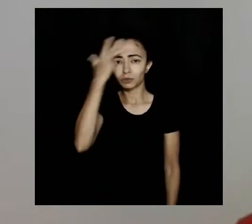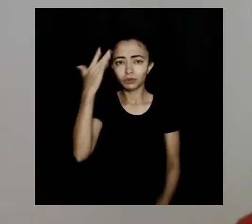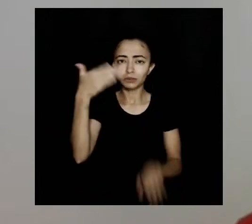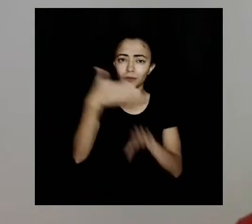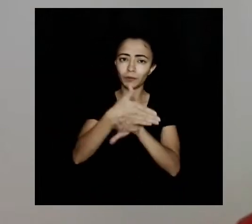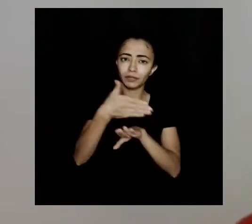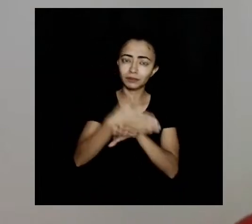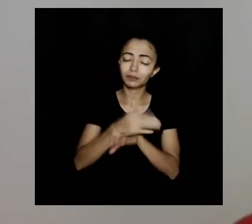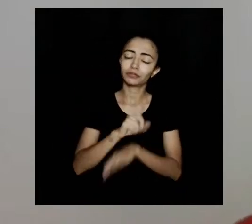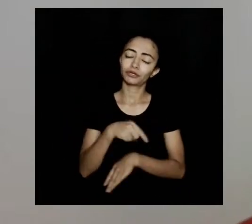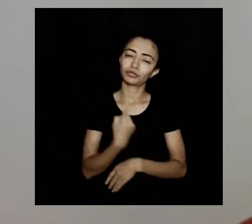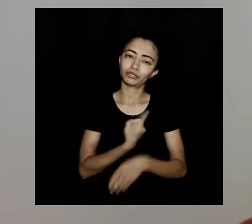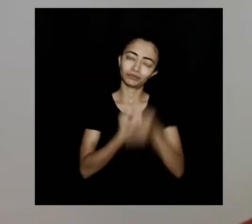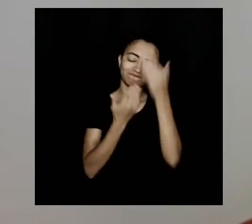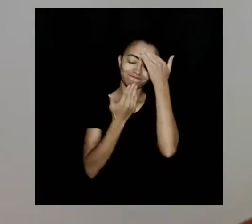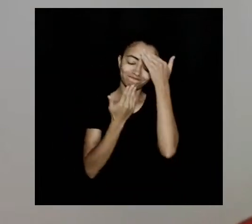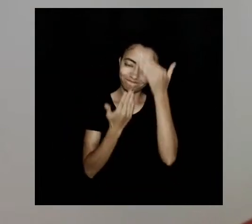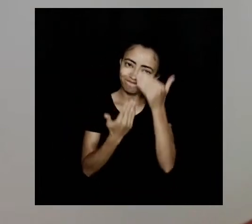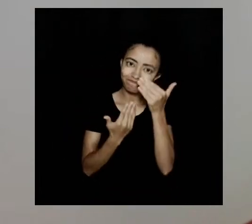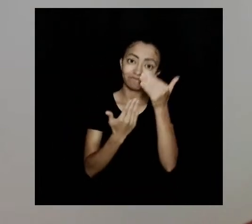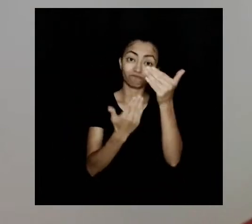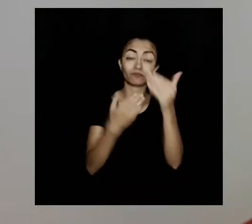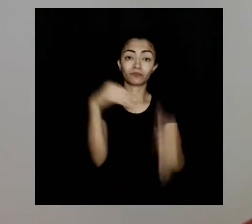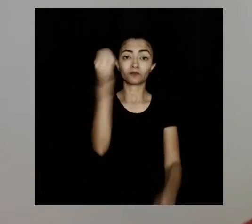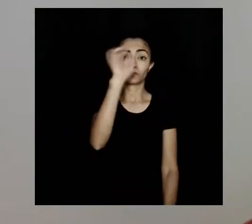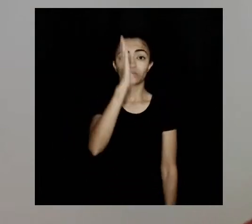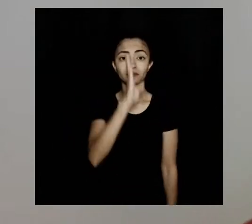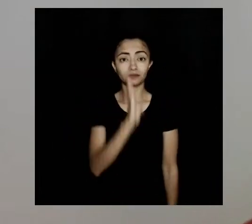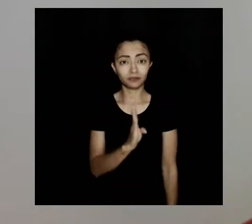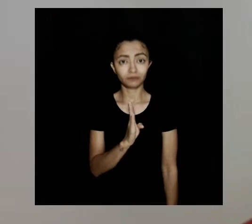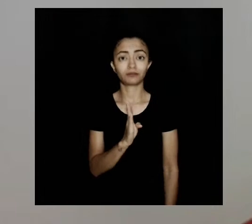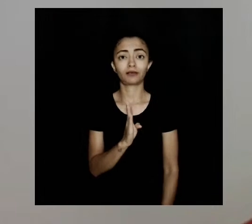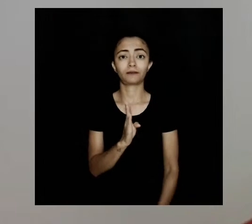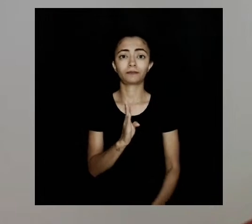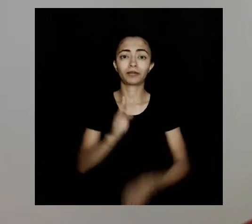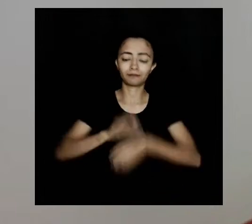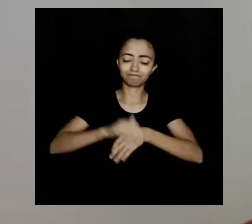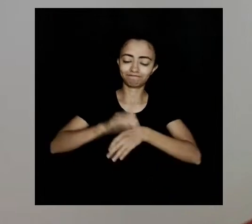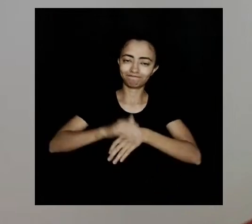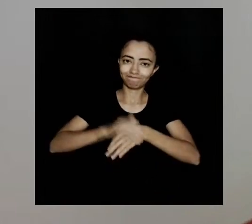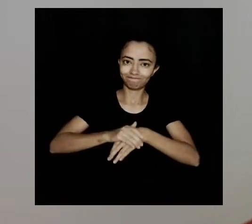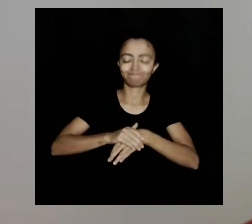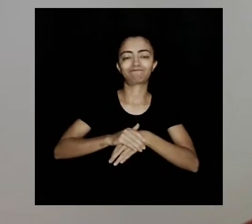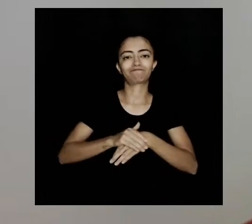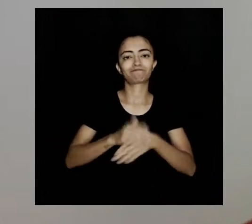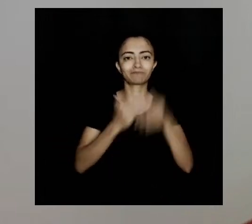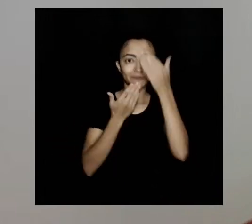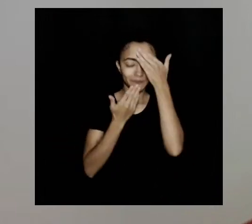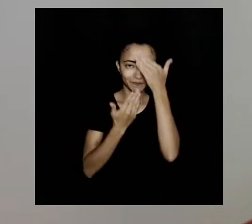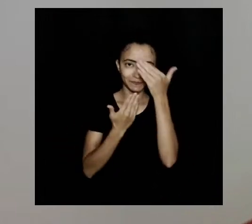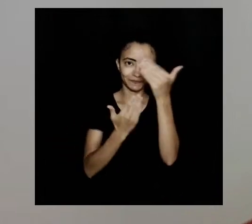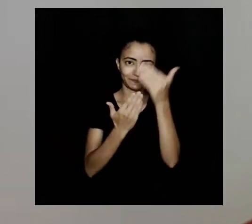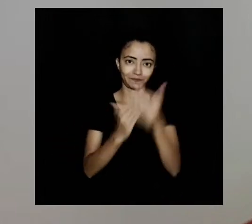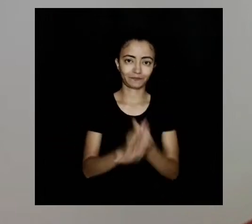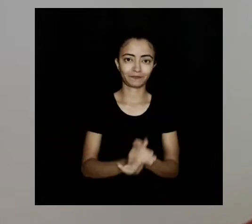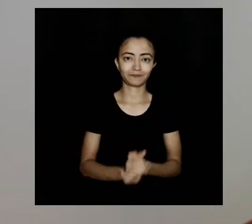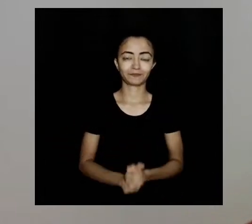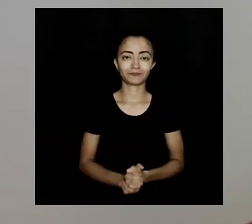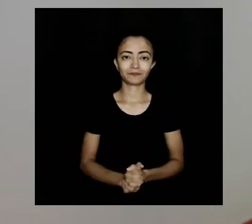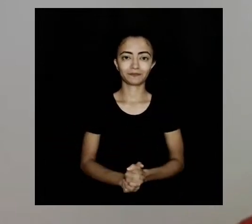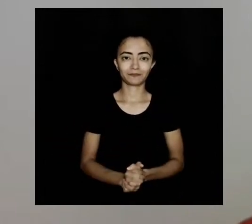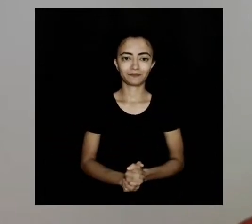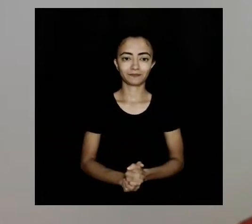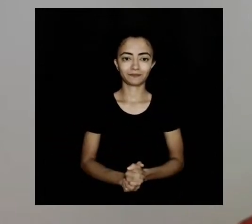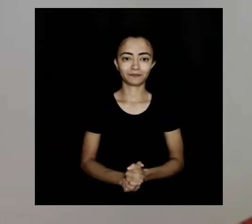deeply thank Brazil for your initiative. Thank you so much. Muchas gracias,